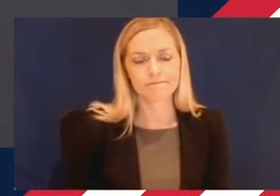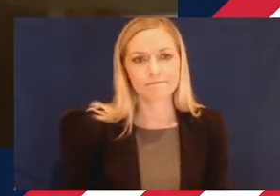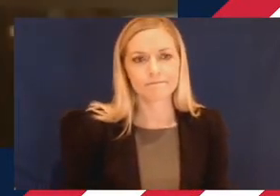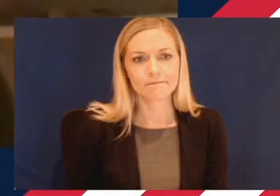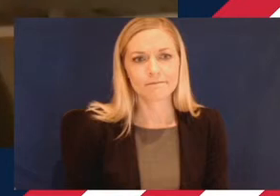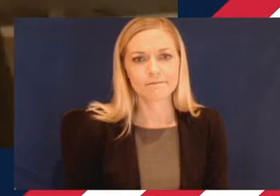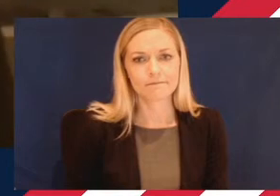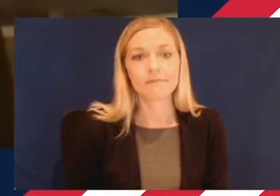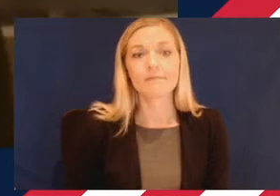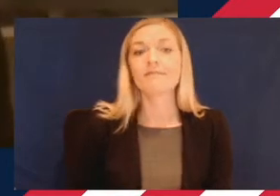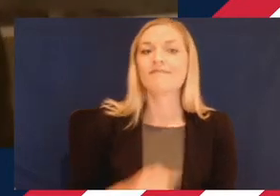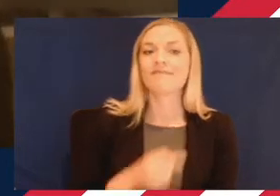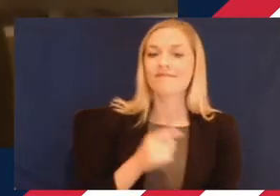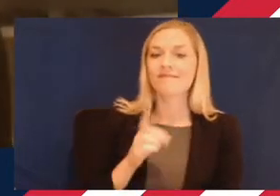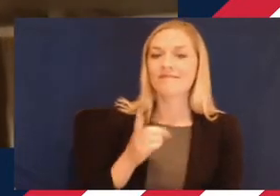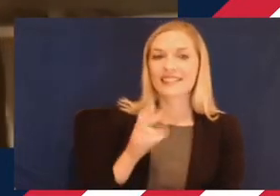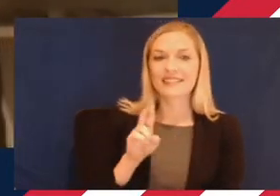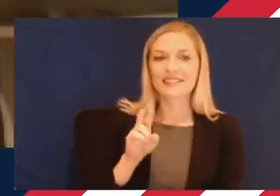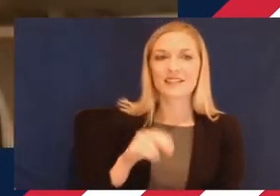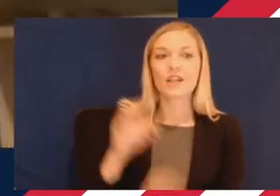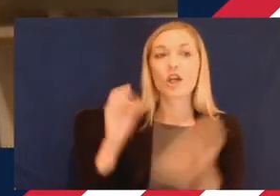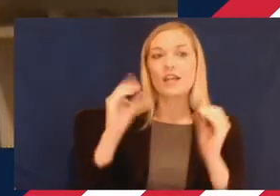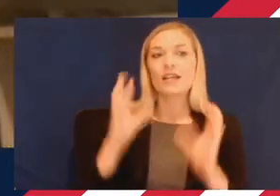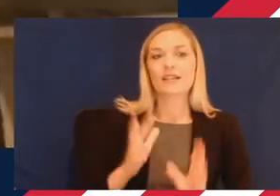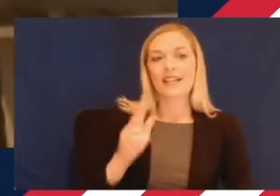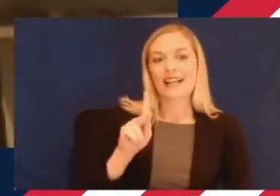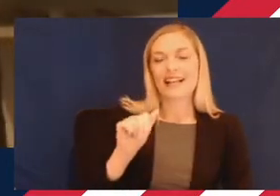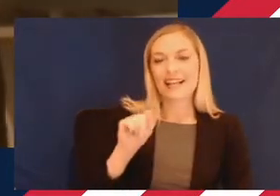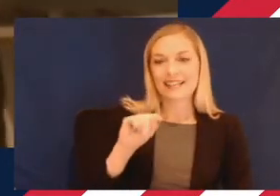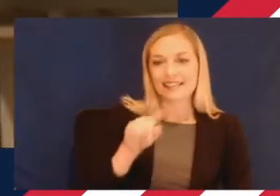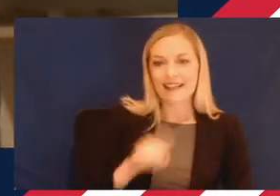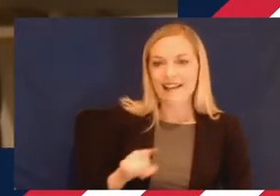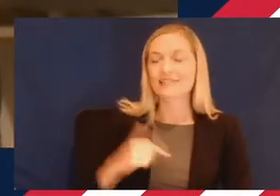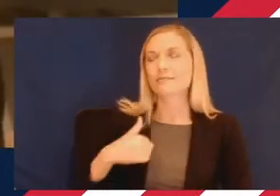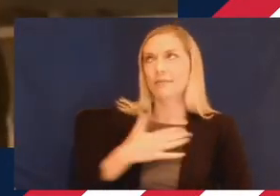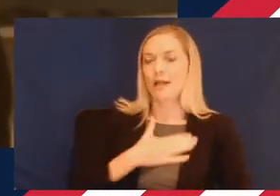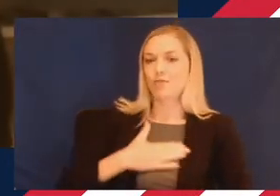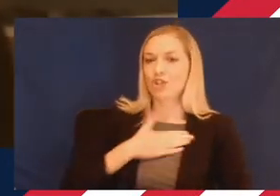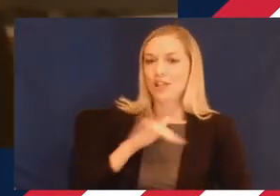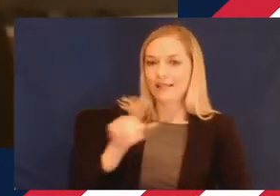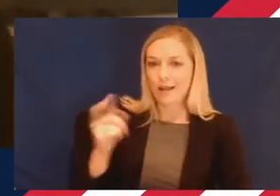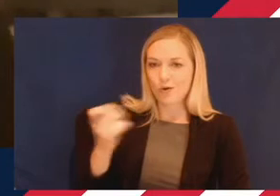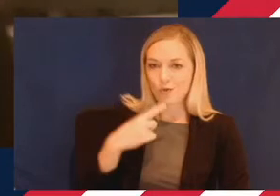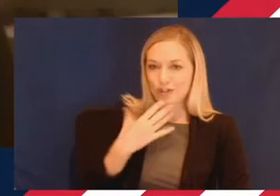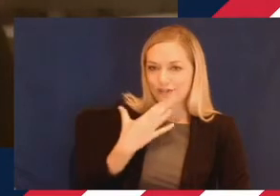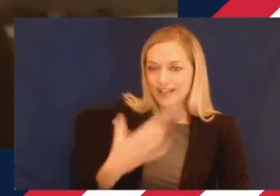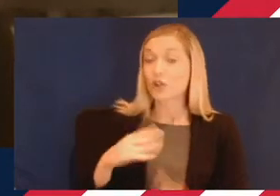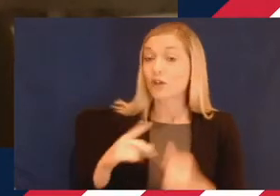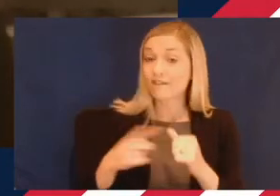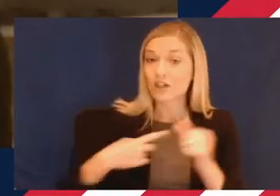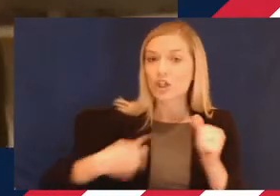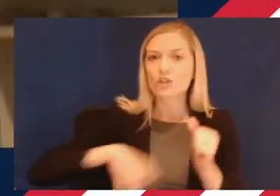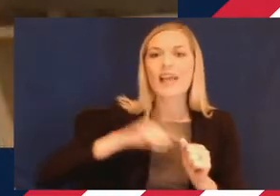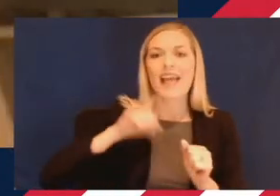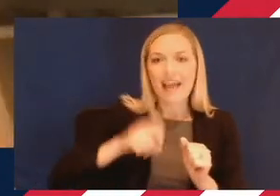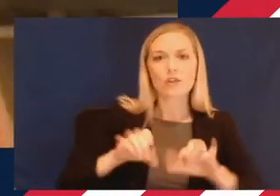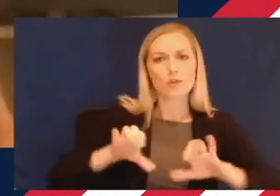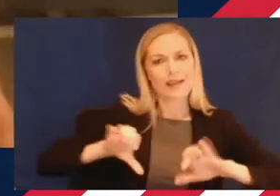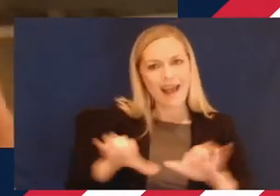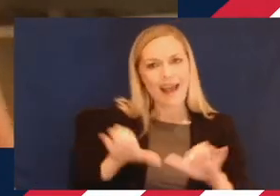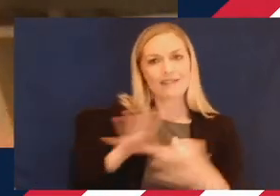I really appreciate the question. I think first we need to be actively engaged with the World Health Organization.